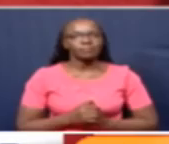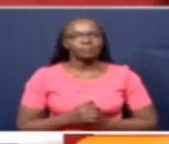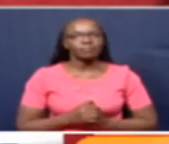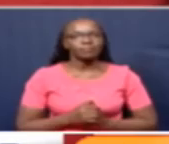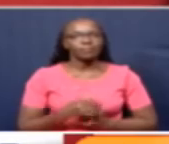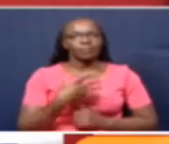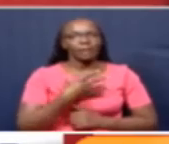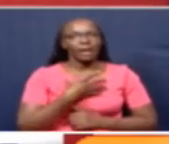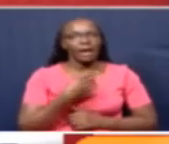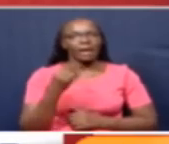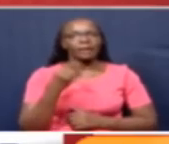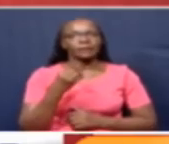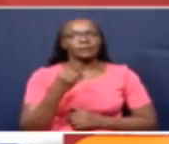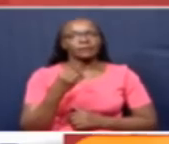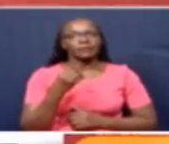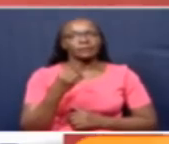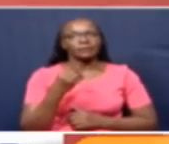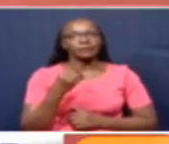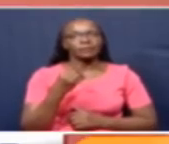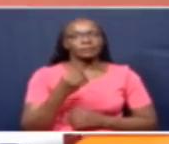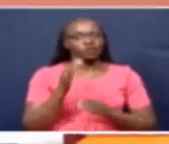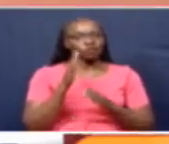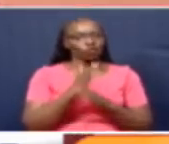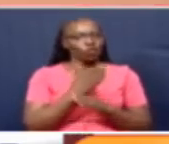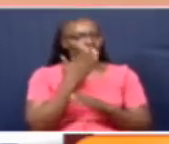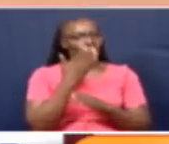and a song was sung.